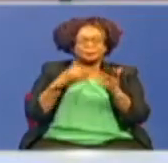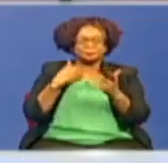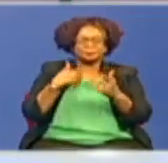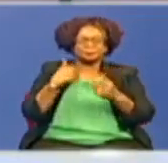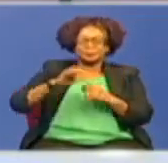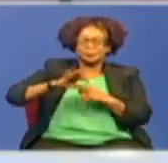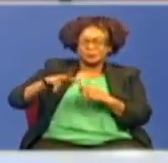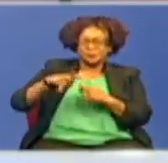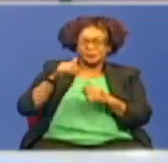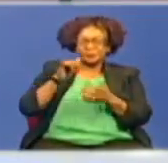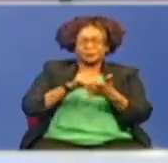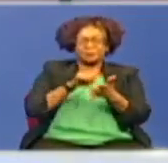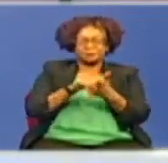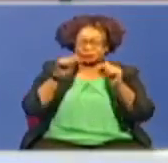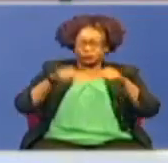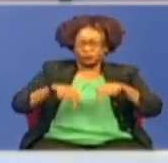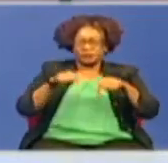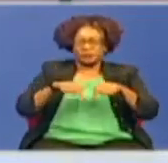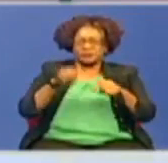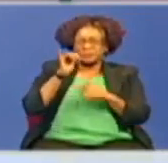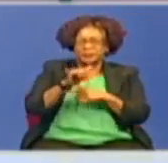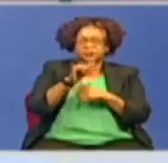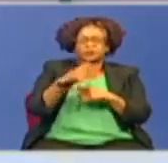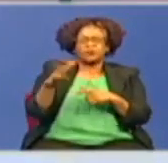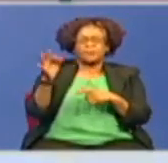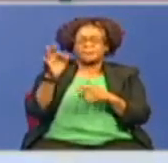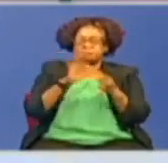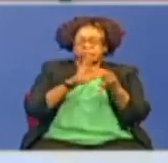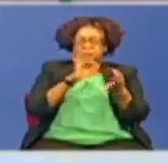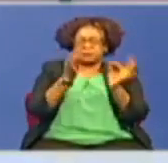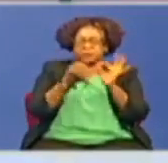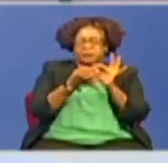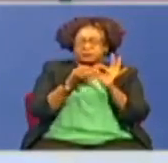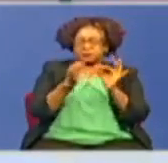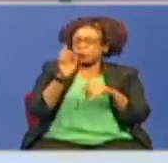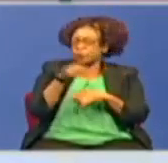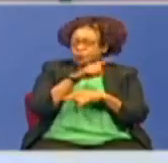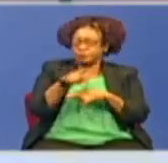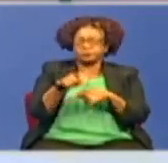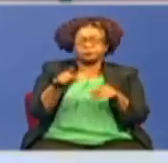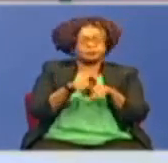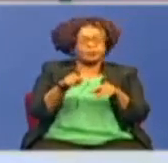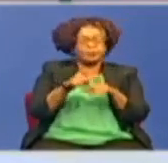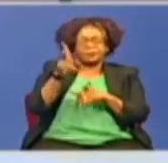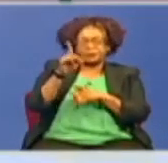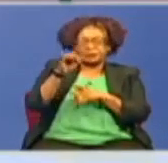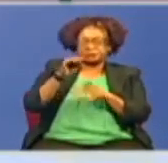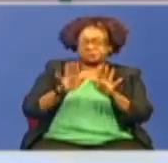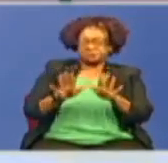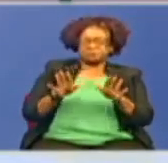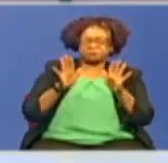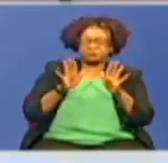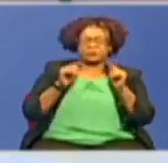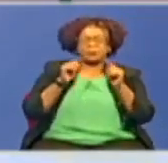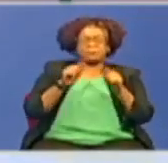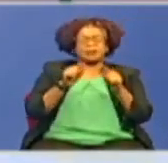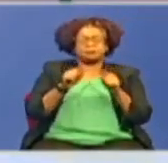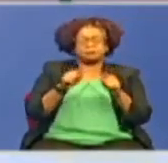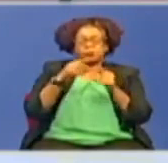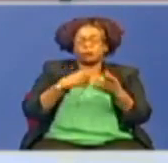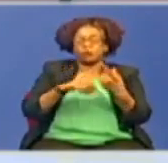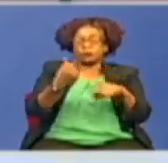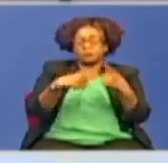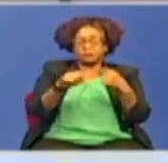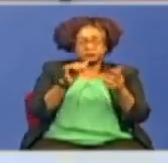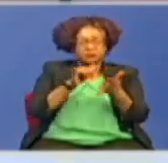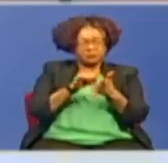Committee today that his remarks were misinterpreted. KEMSA also absolved itself from blame in the procurements that saw